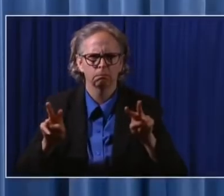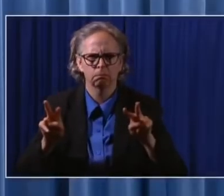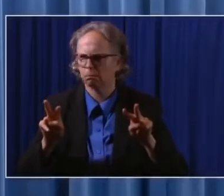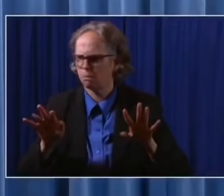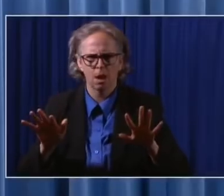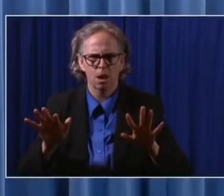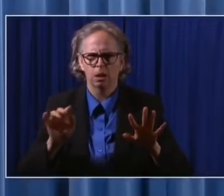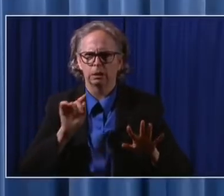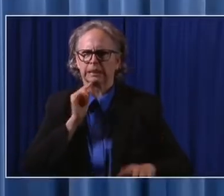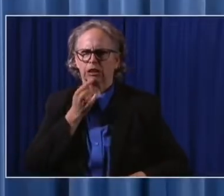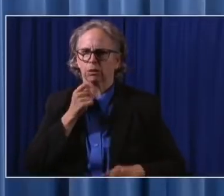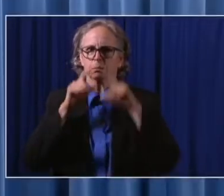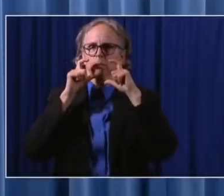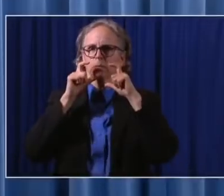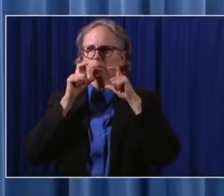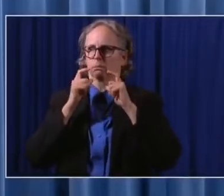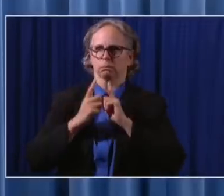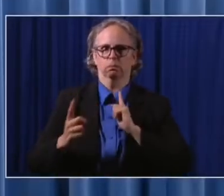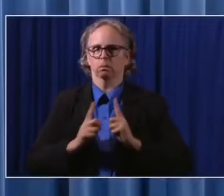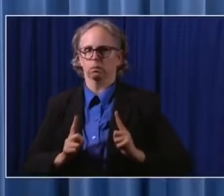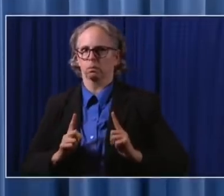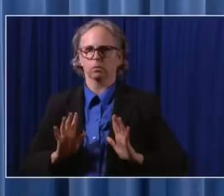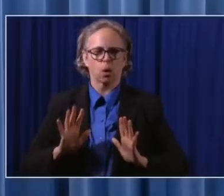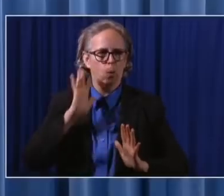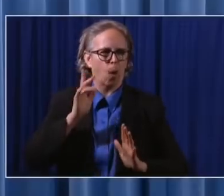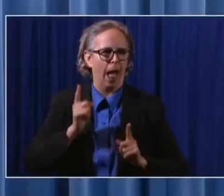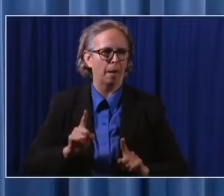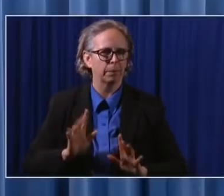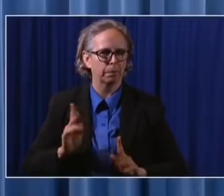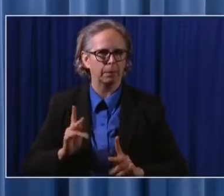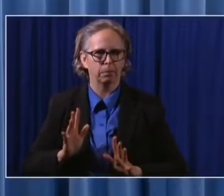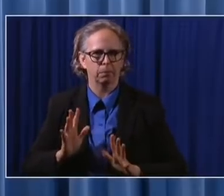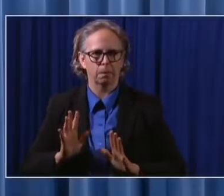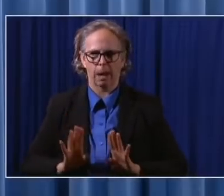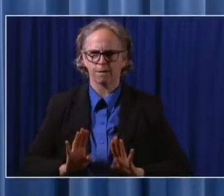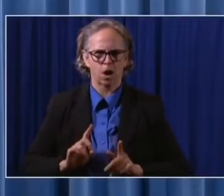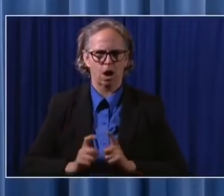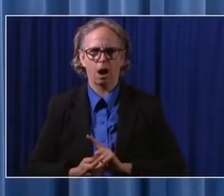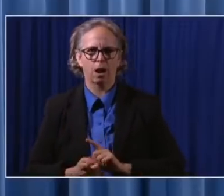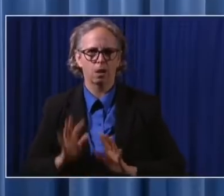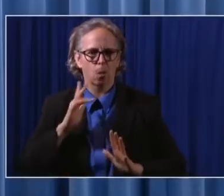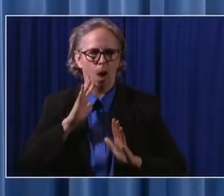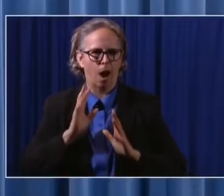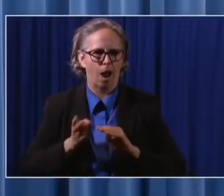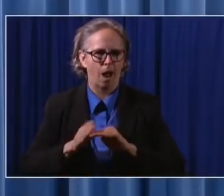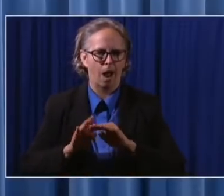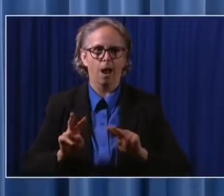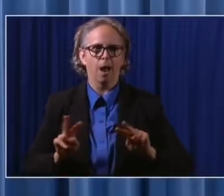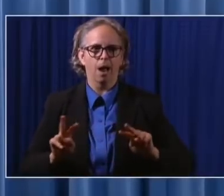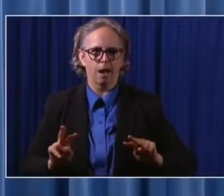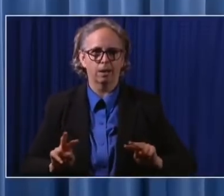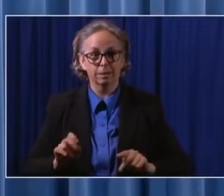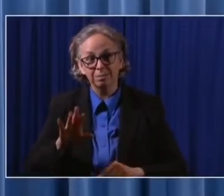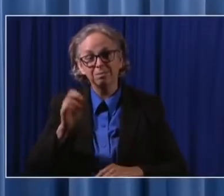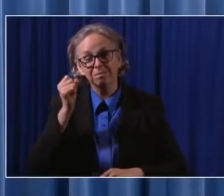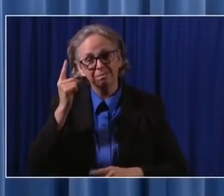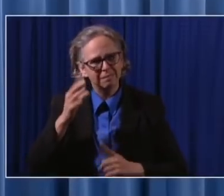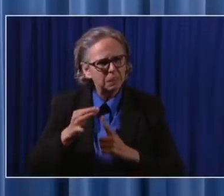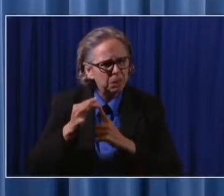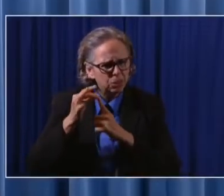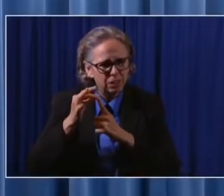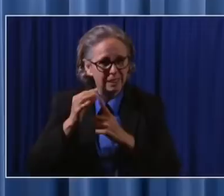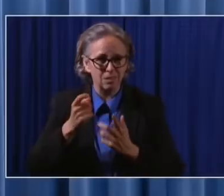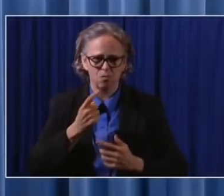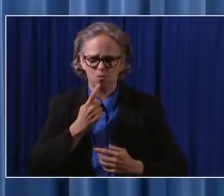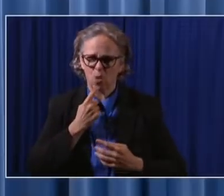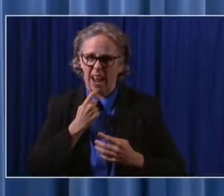And so I think you're going to see more and more people who will, particularly in those counties where